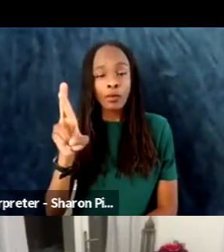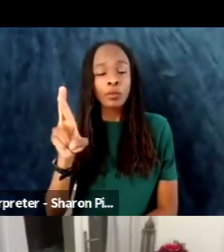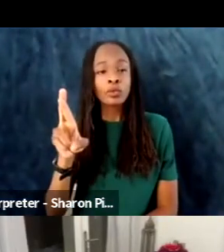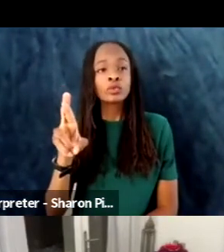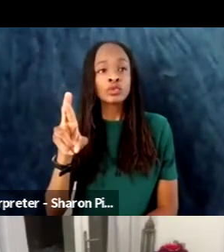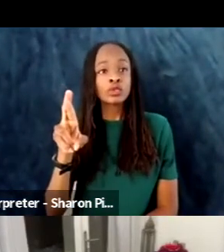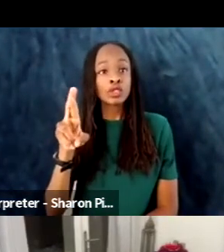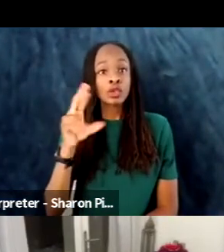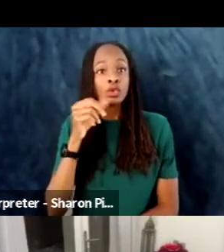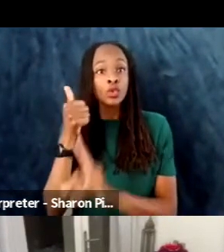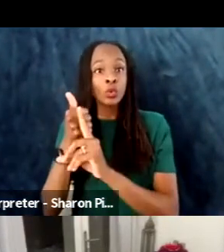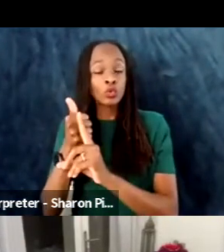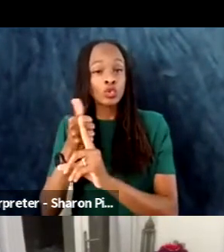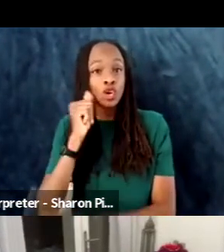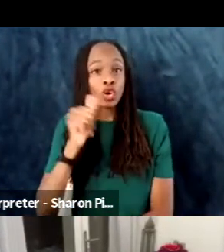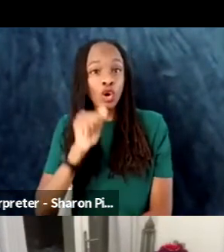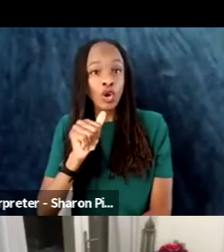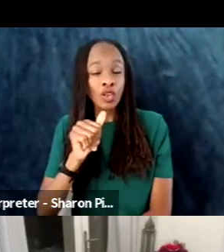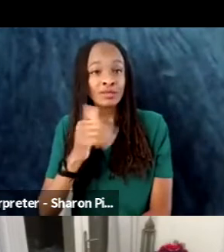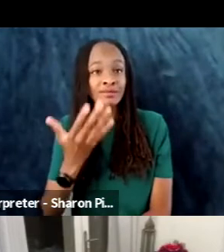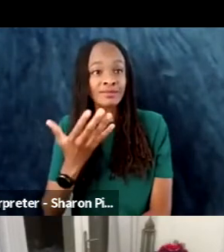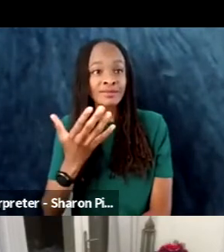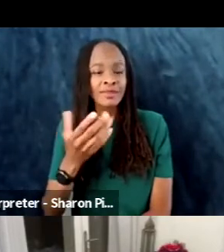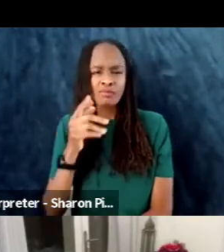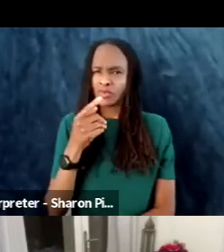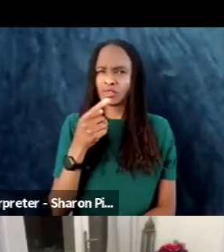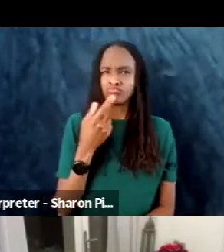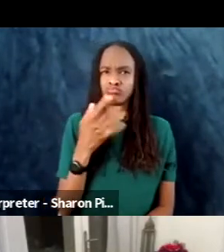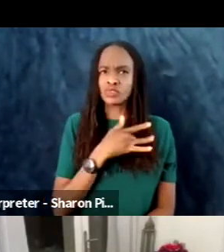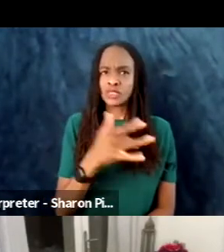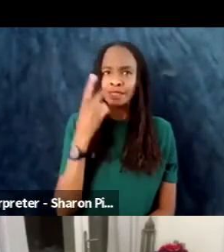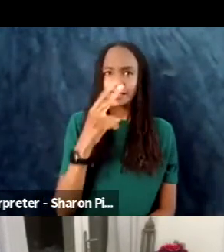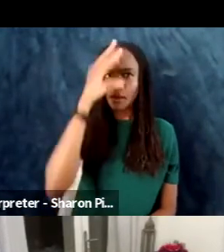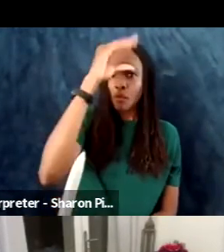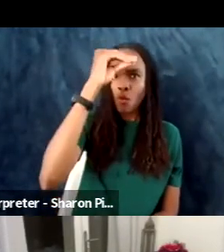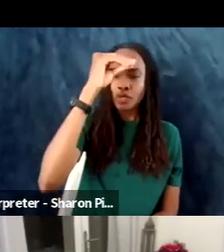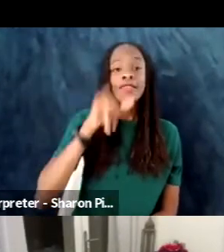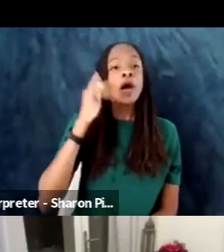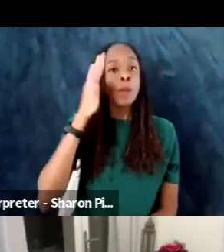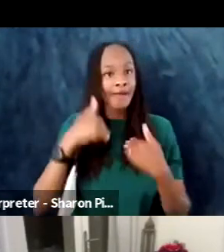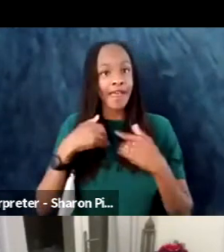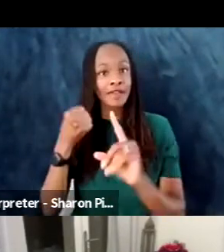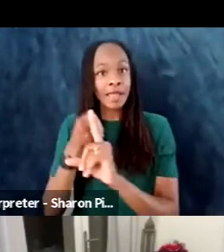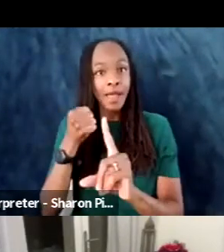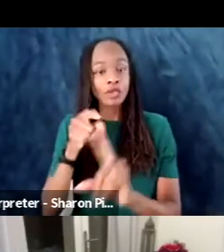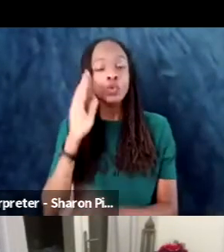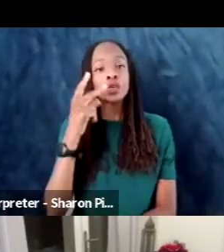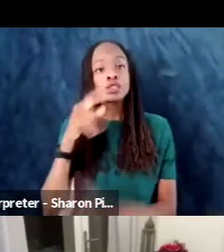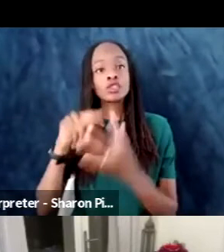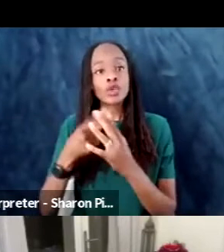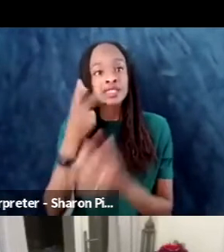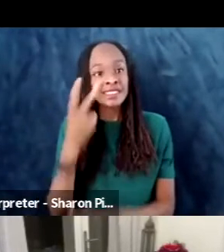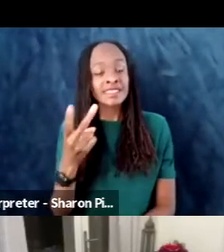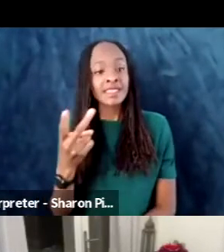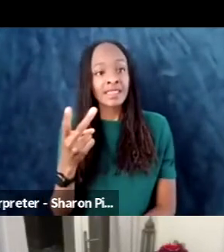which is a girl, you were used to seeing boys till then, and it makes an impact. People start saying, why couldn't I do it